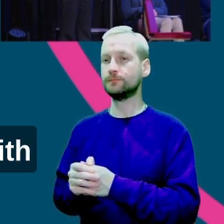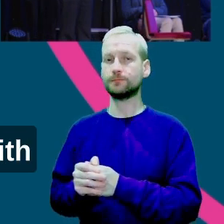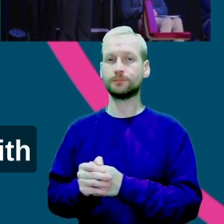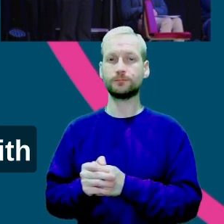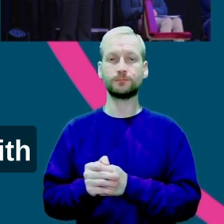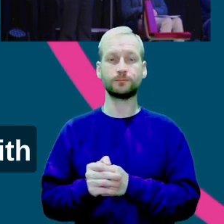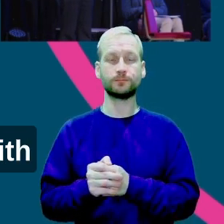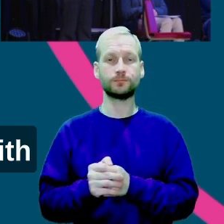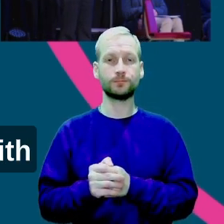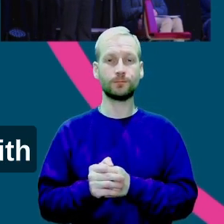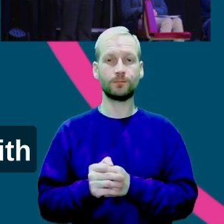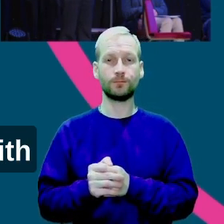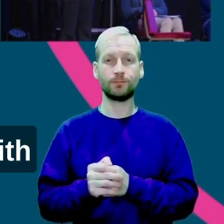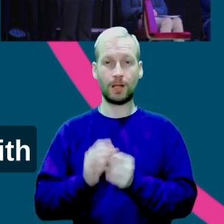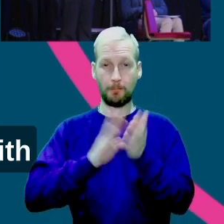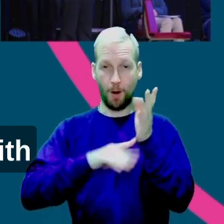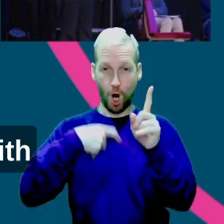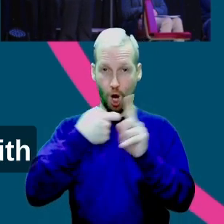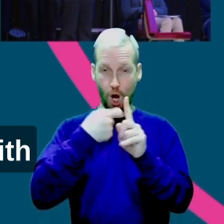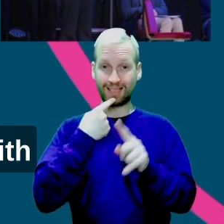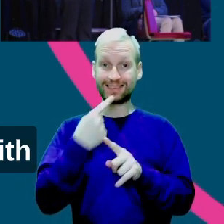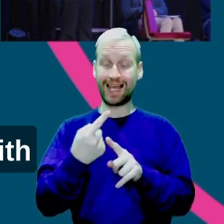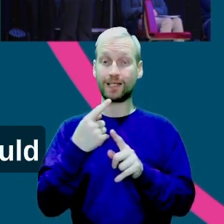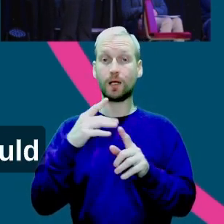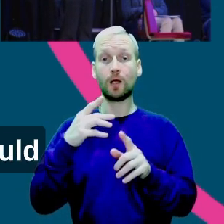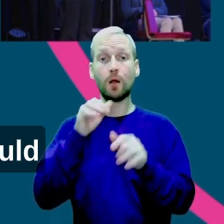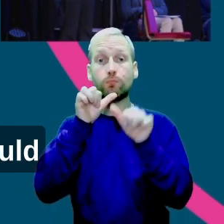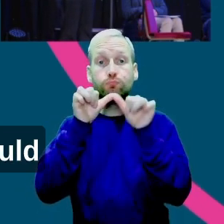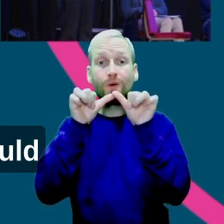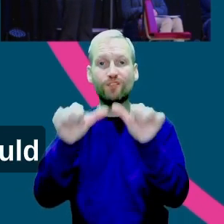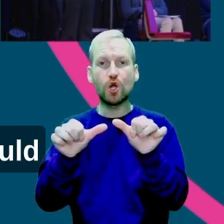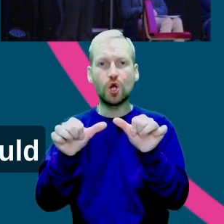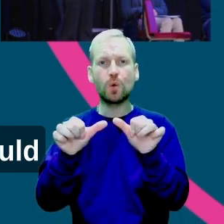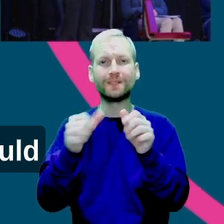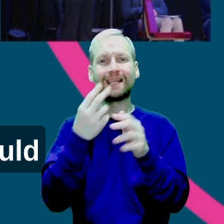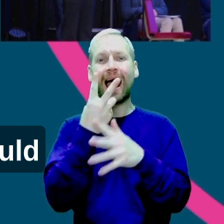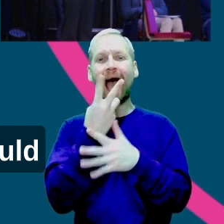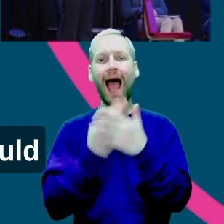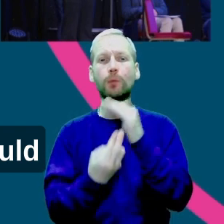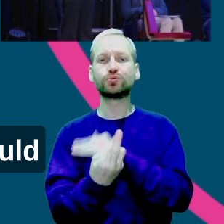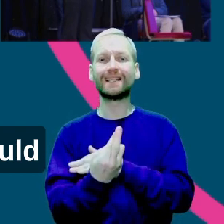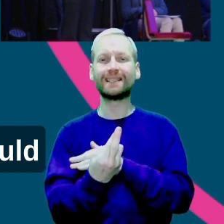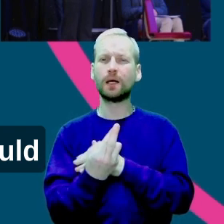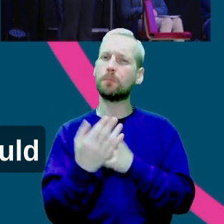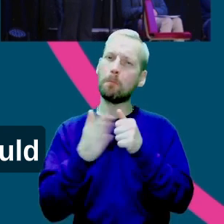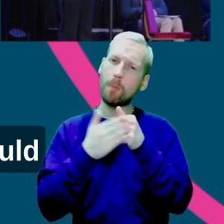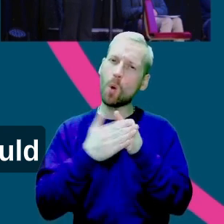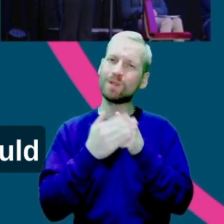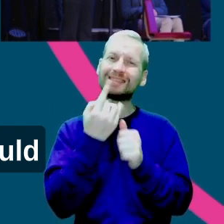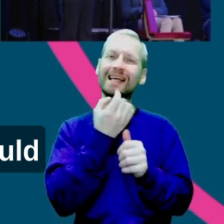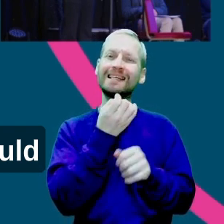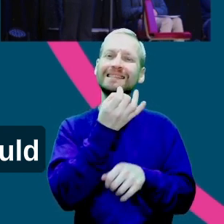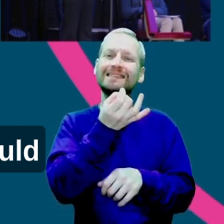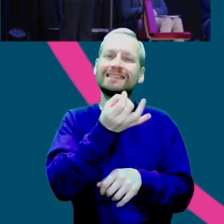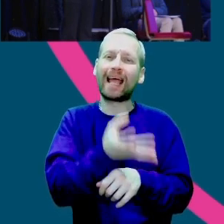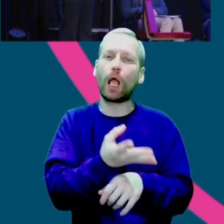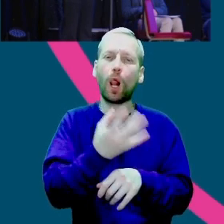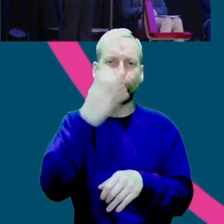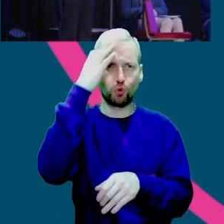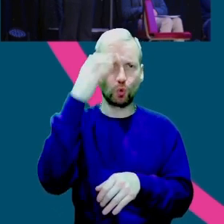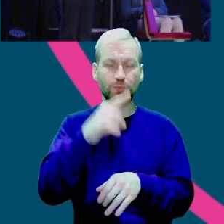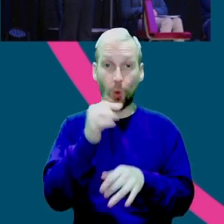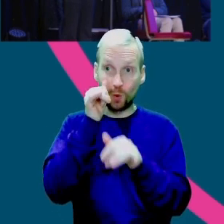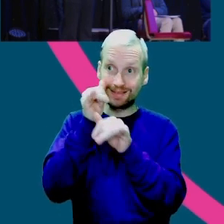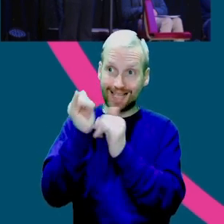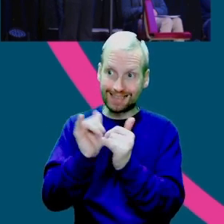for the concept ward was this hybrid, but with a large percentage of single rooms, so that we could test out